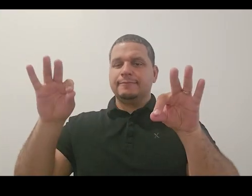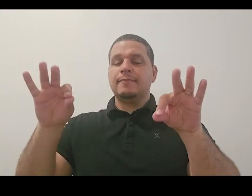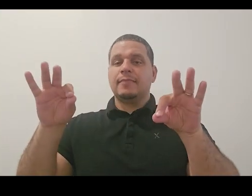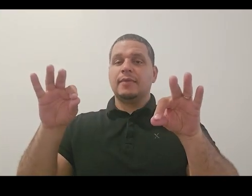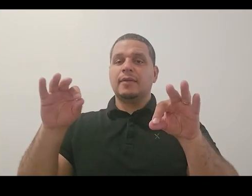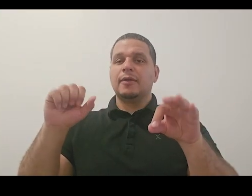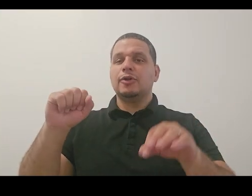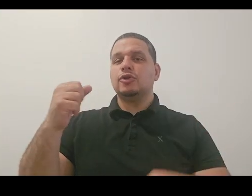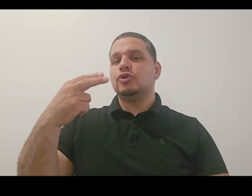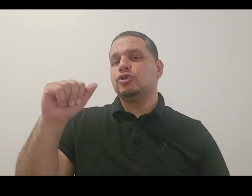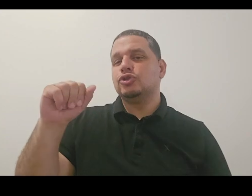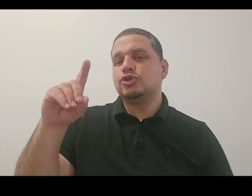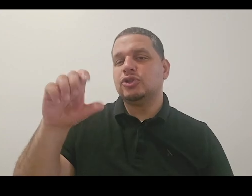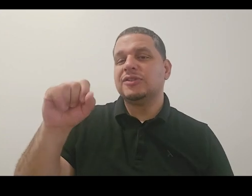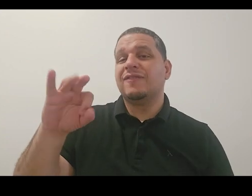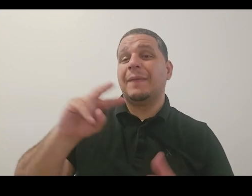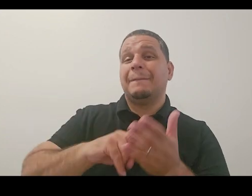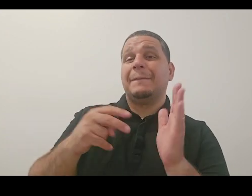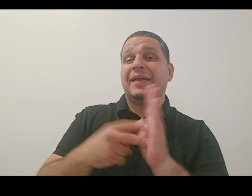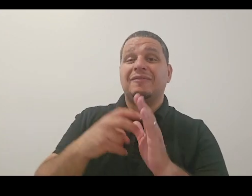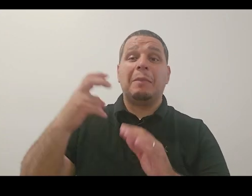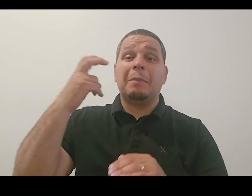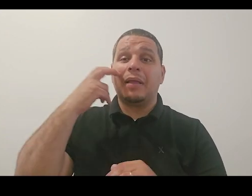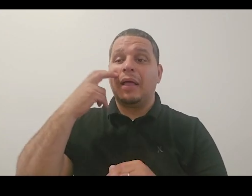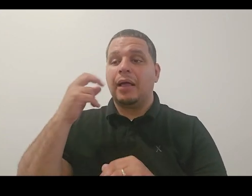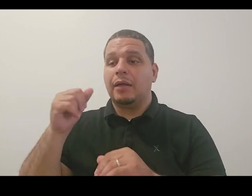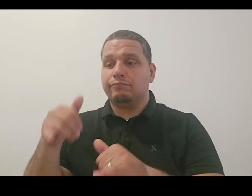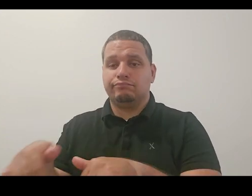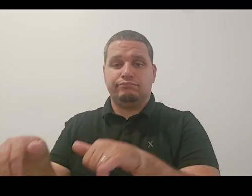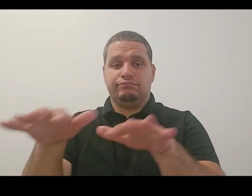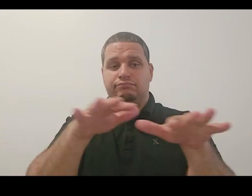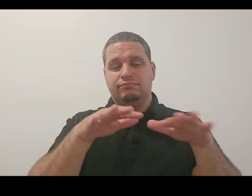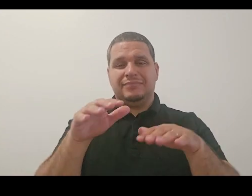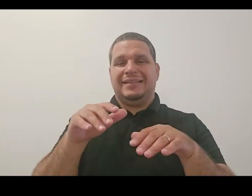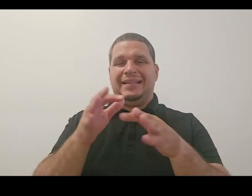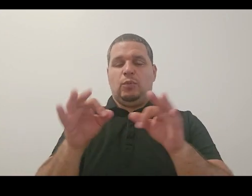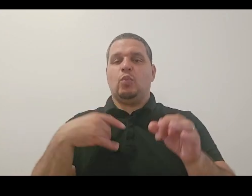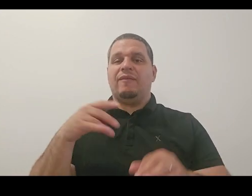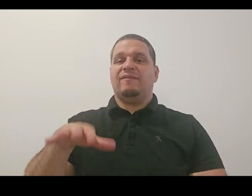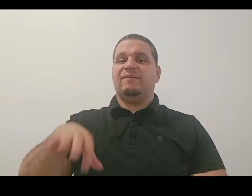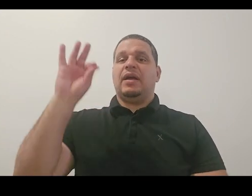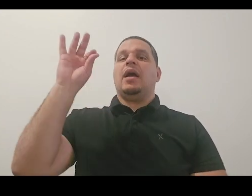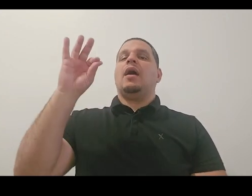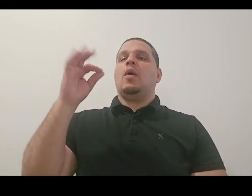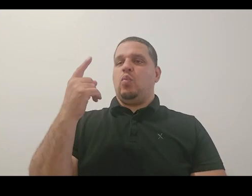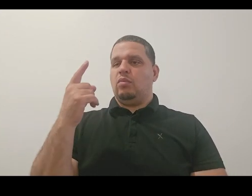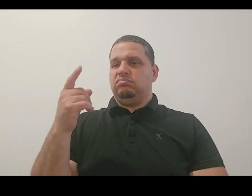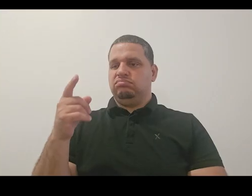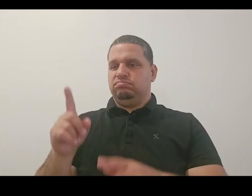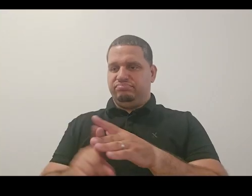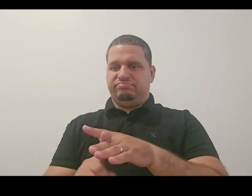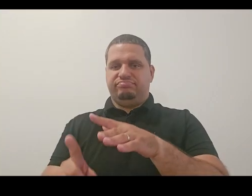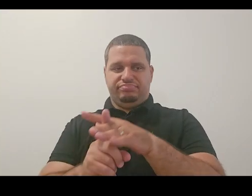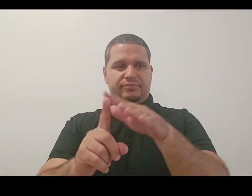the shades of meaning of the word blind across languages. And we found this continuing trope of blind meaning ignorant